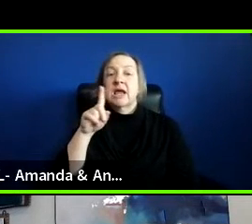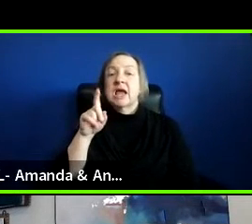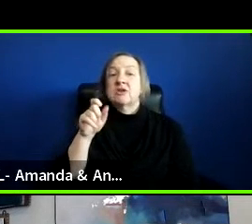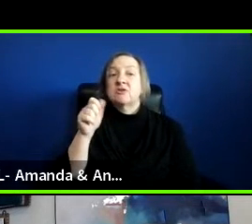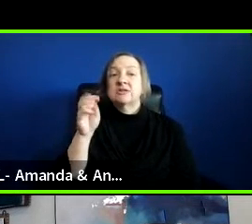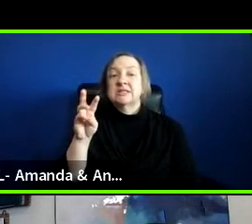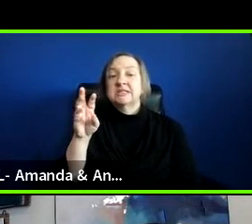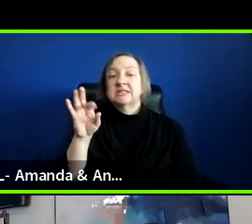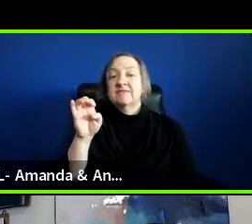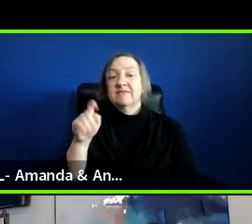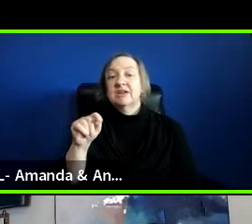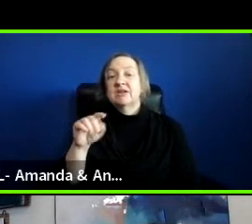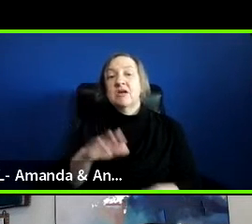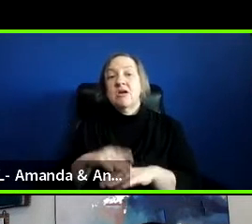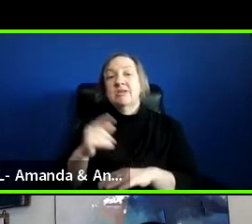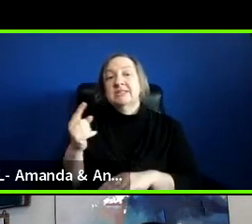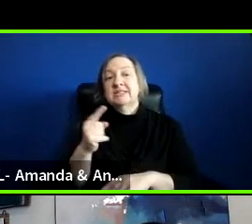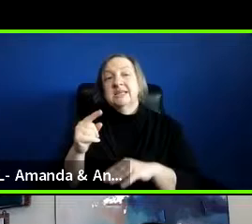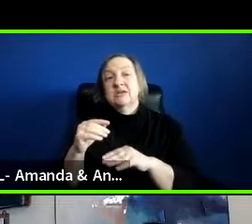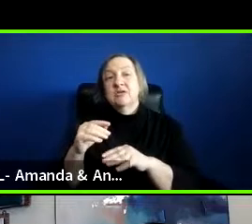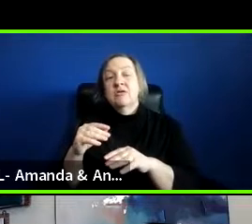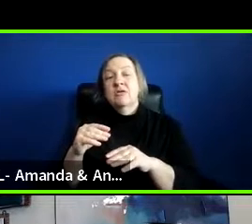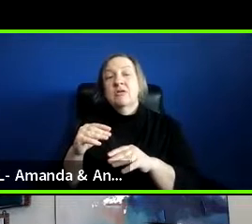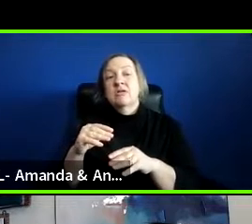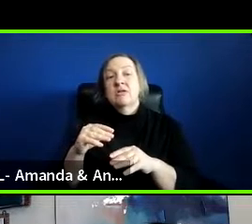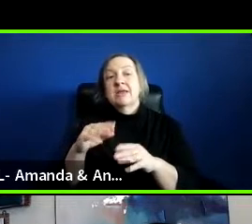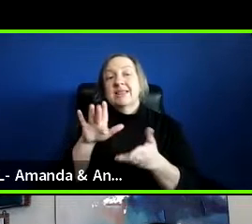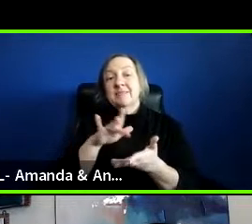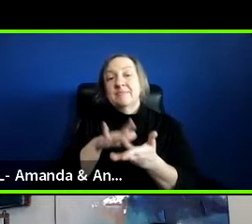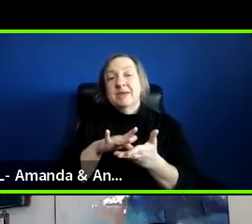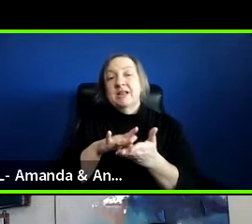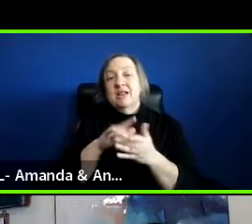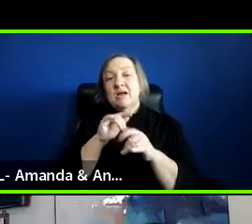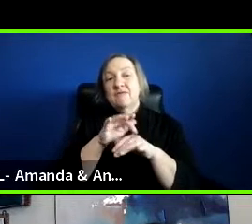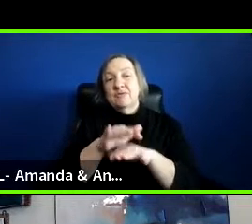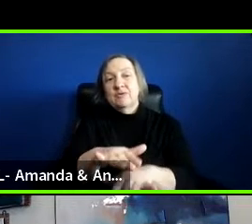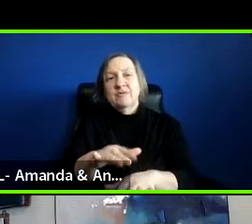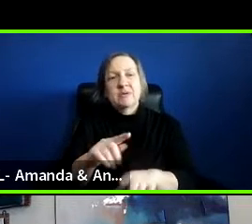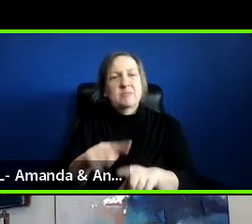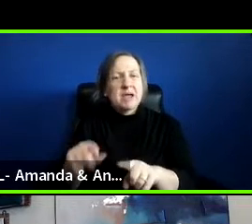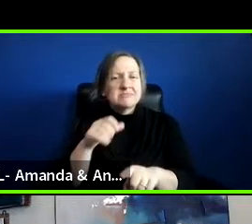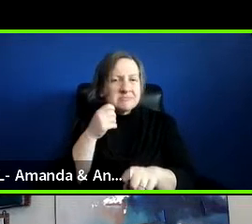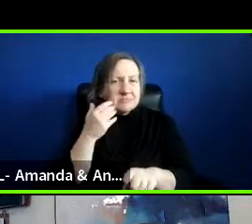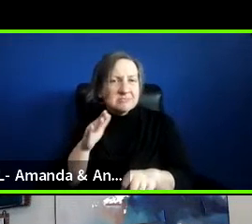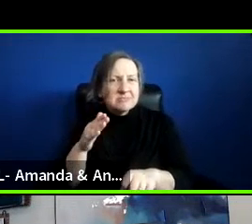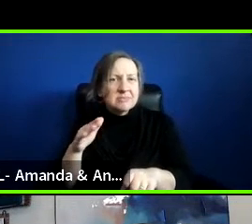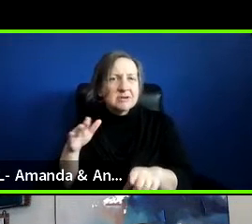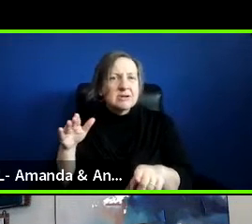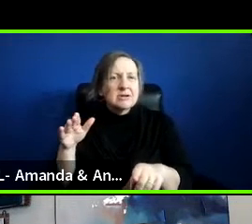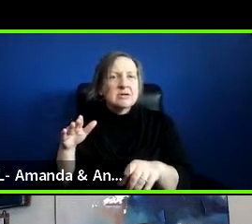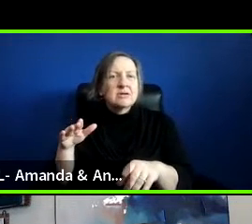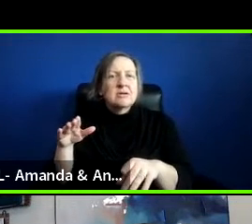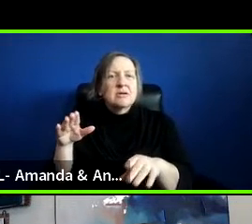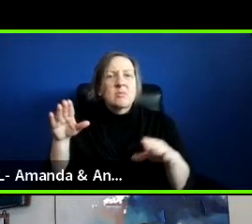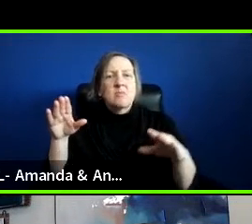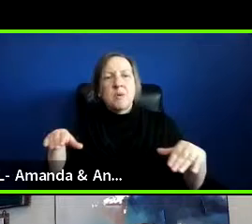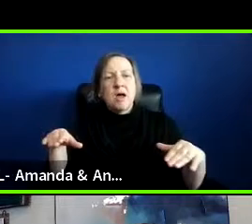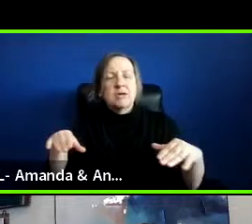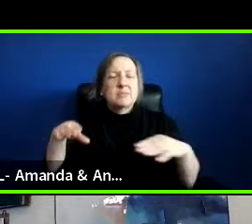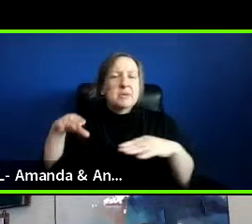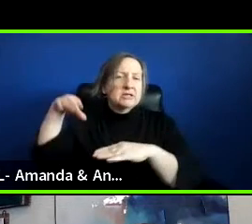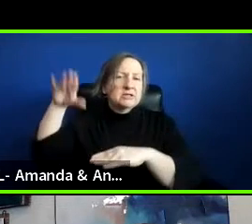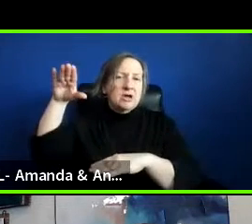on the single level bridge clearance in the middle of the river, but I didn't hear an estimate for like bottom and top height of the